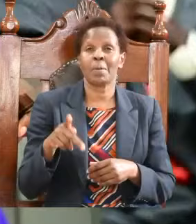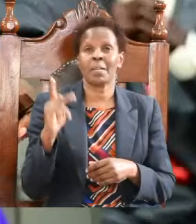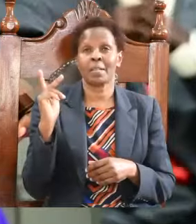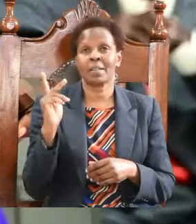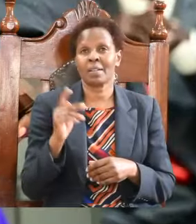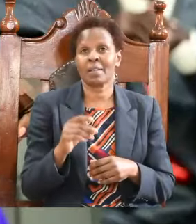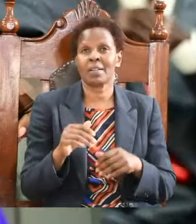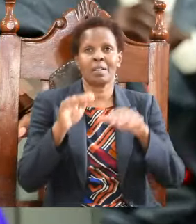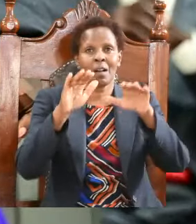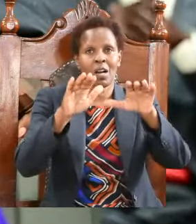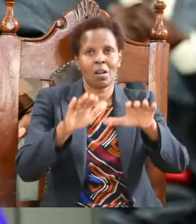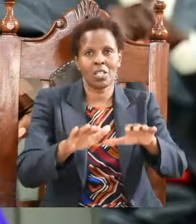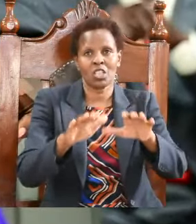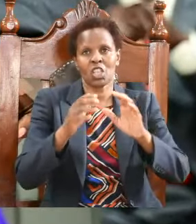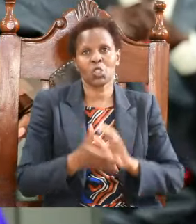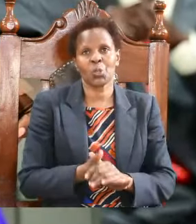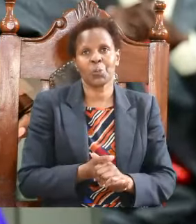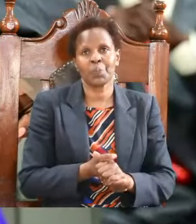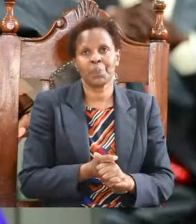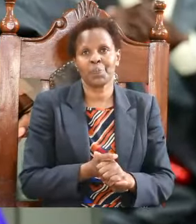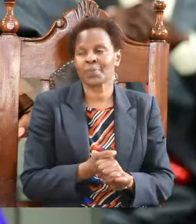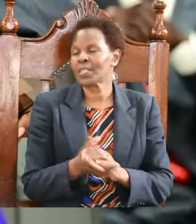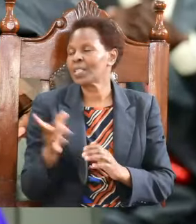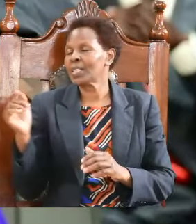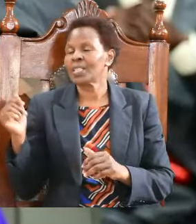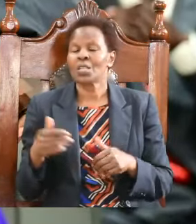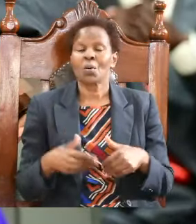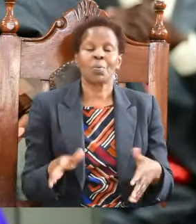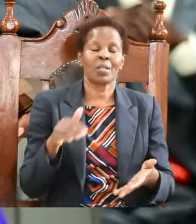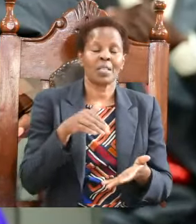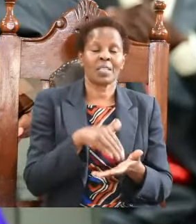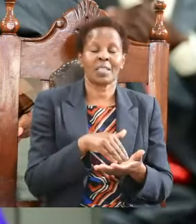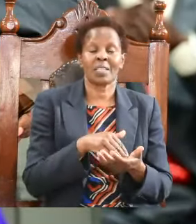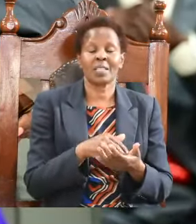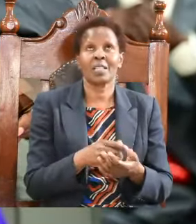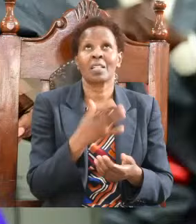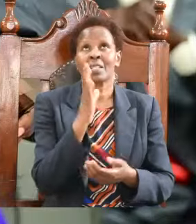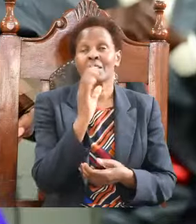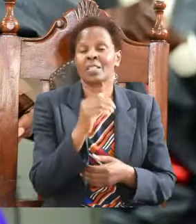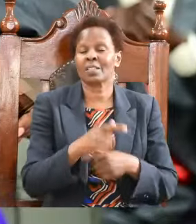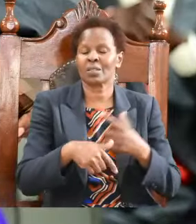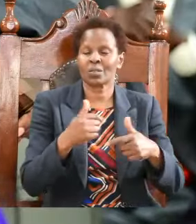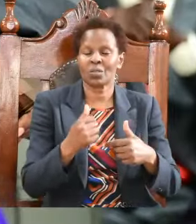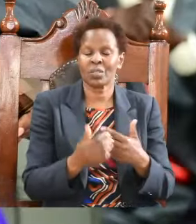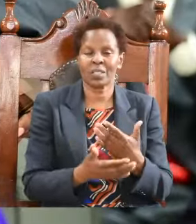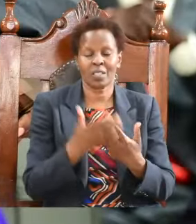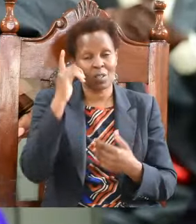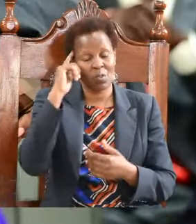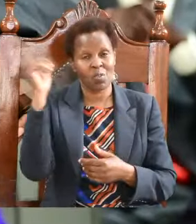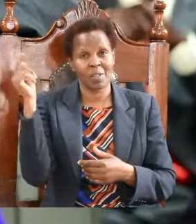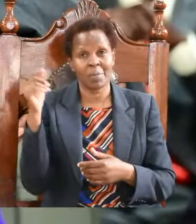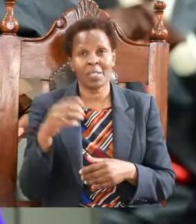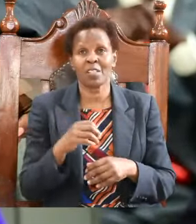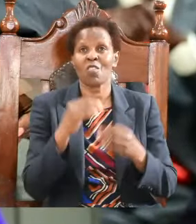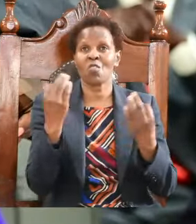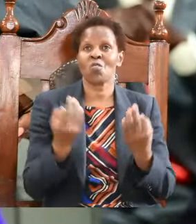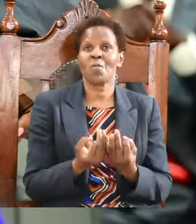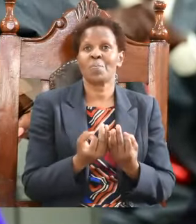place. I'm born again. The Lord has continued to take care of my life, and I'm delighted